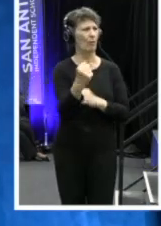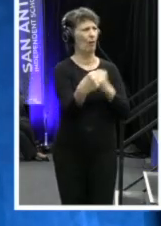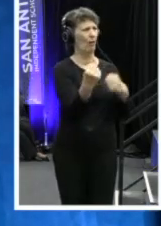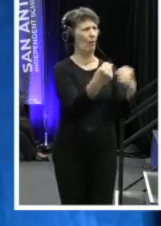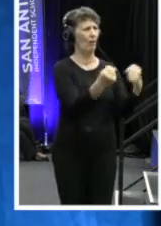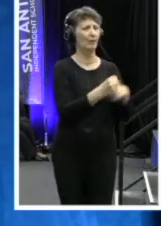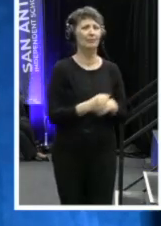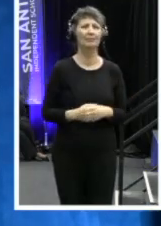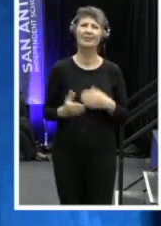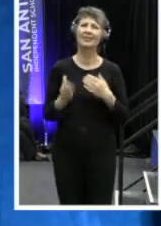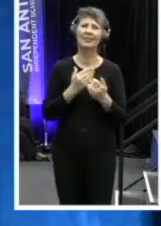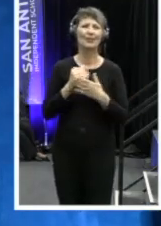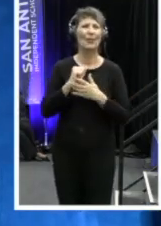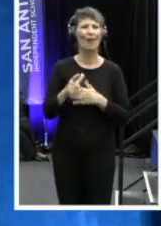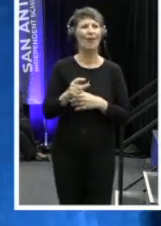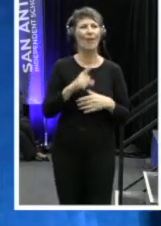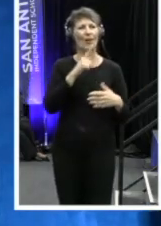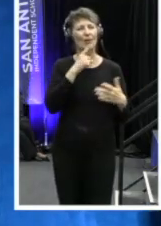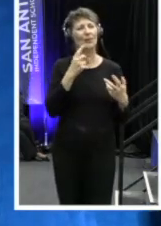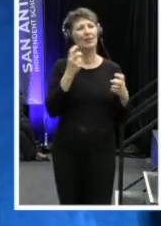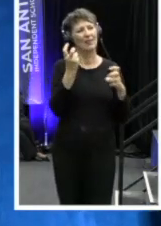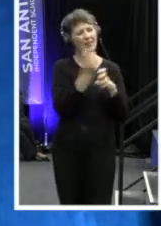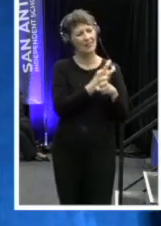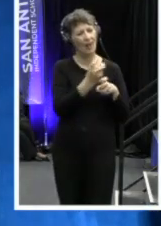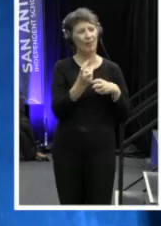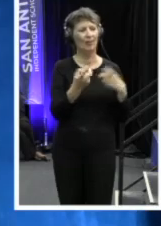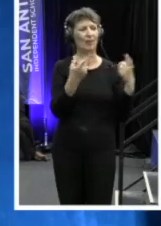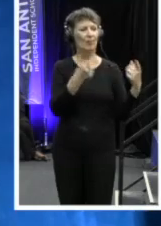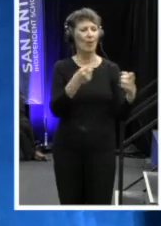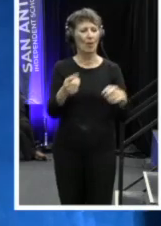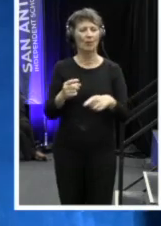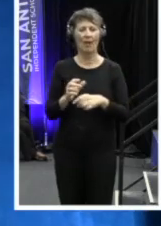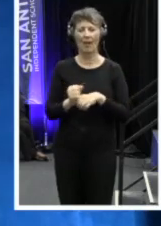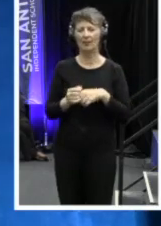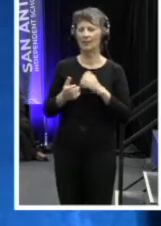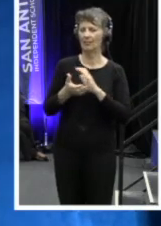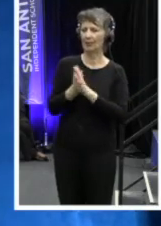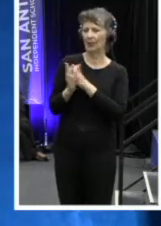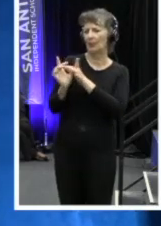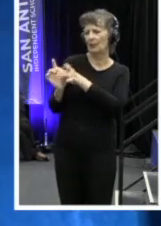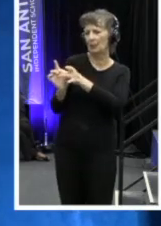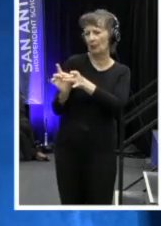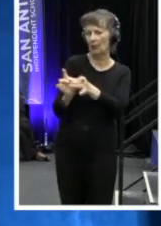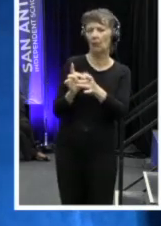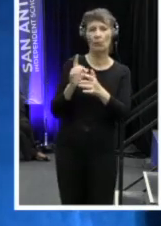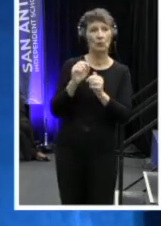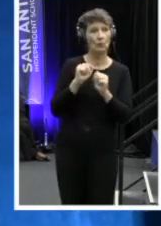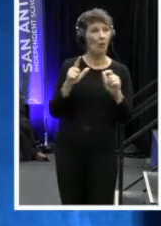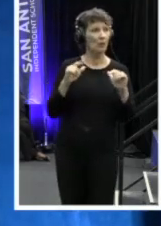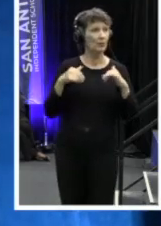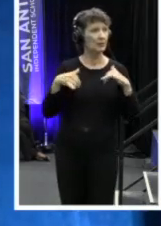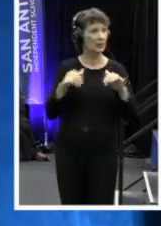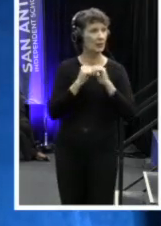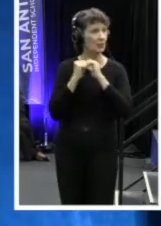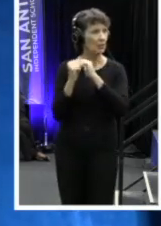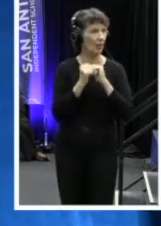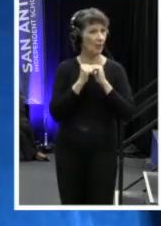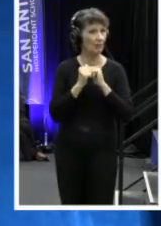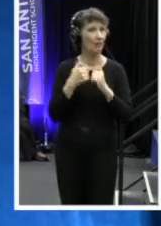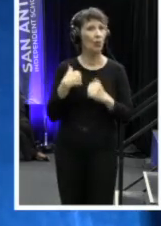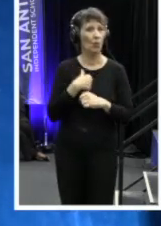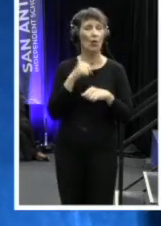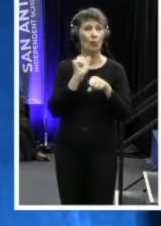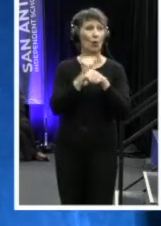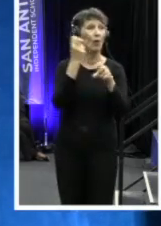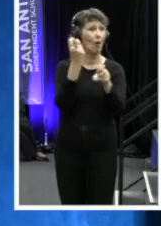Despite all of the bruh moments, we are all here today, which is a testament to how far we've come, how hard we've worked, and how much